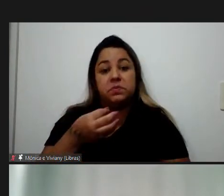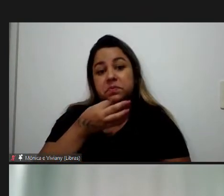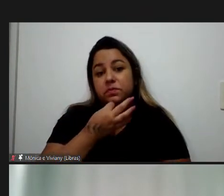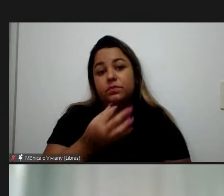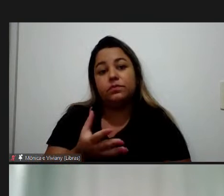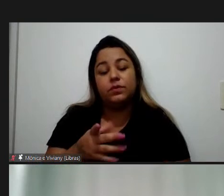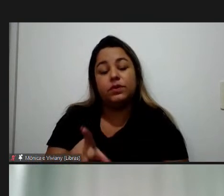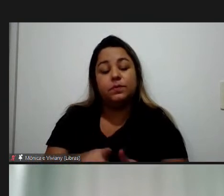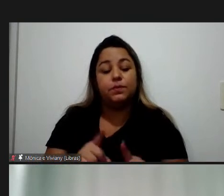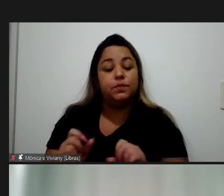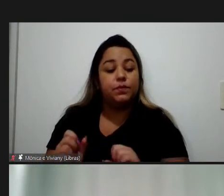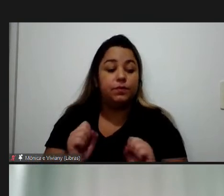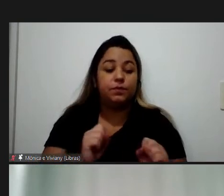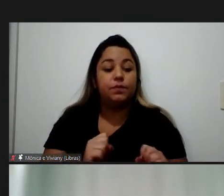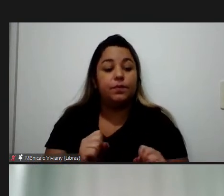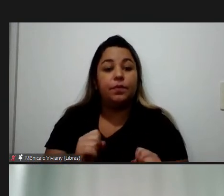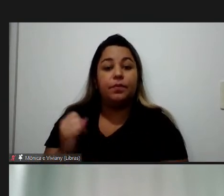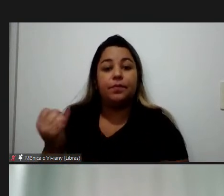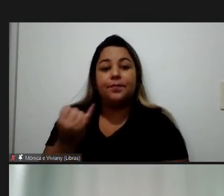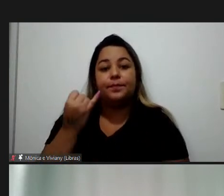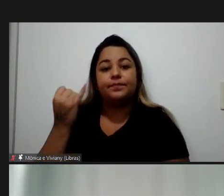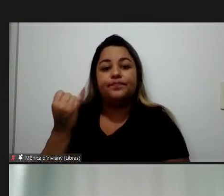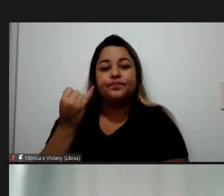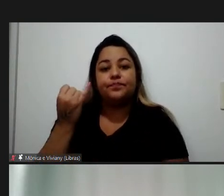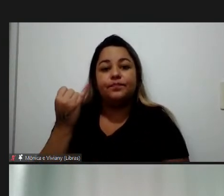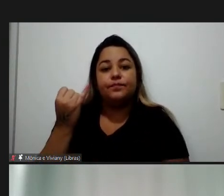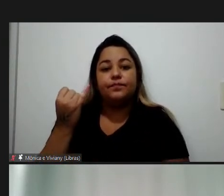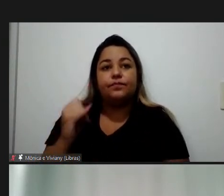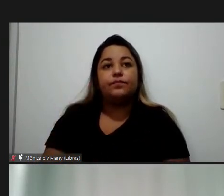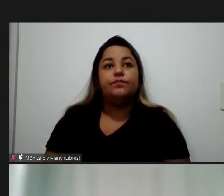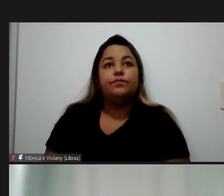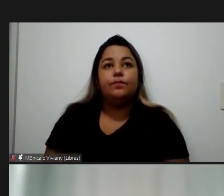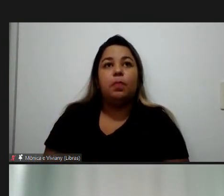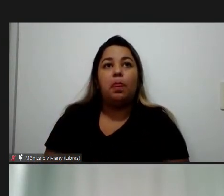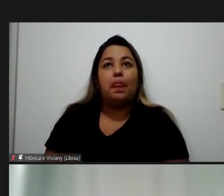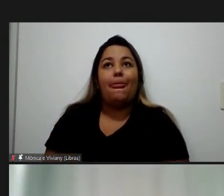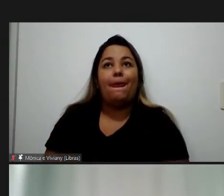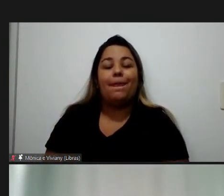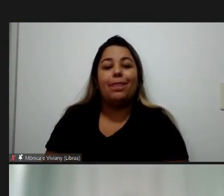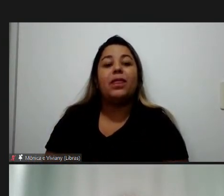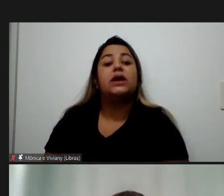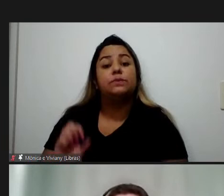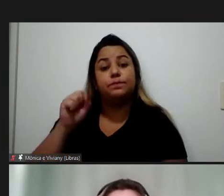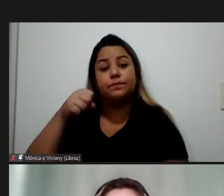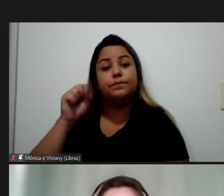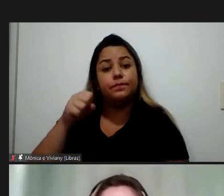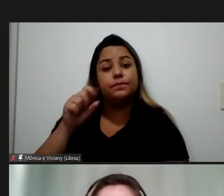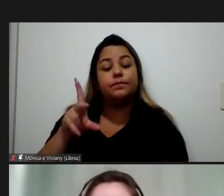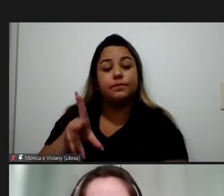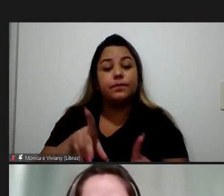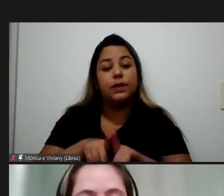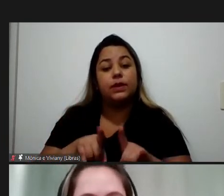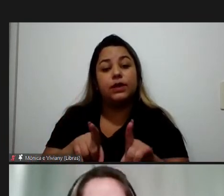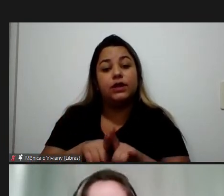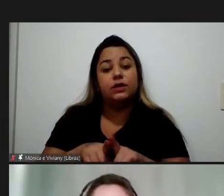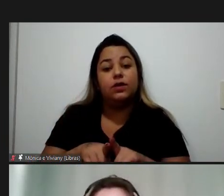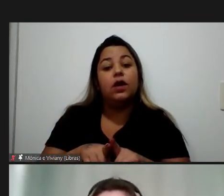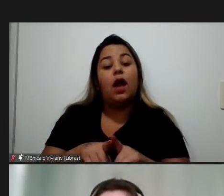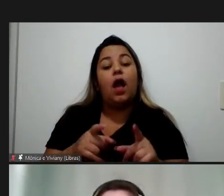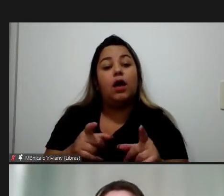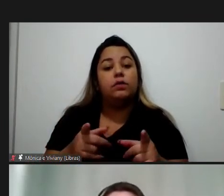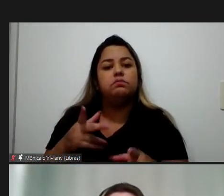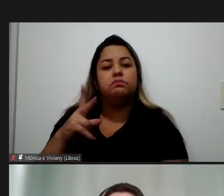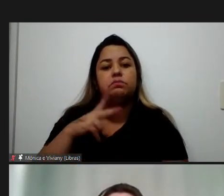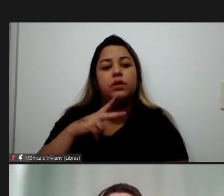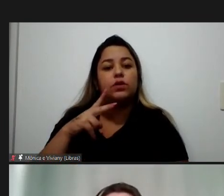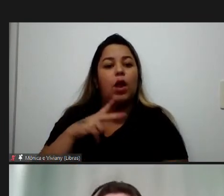is reducing conflict of interest, particularly in health workers that are dealing